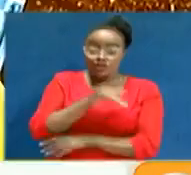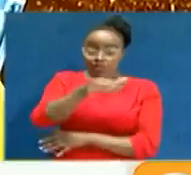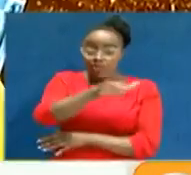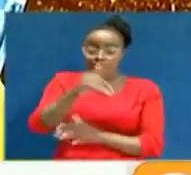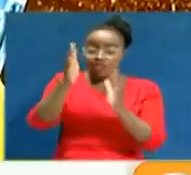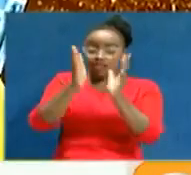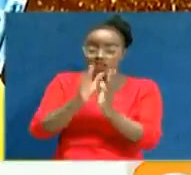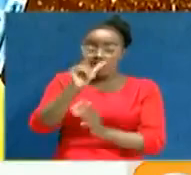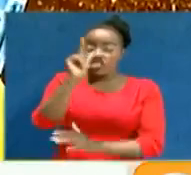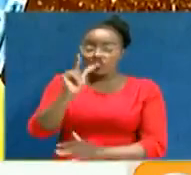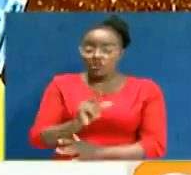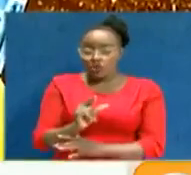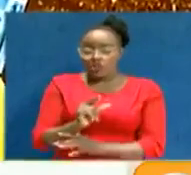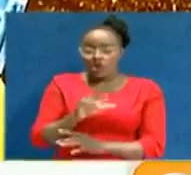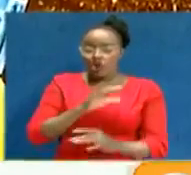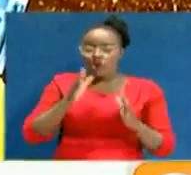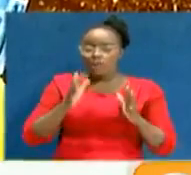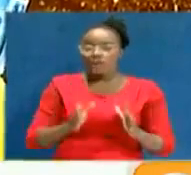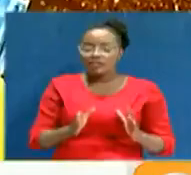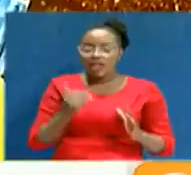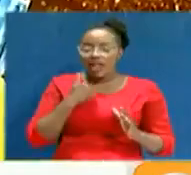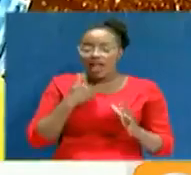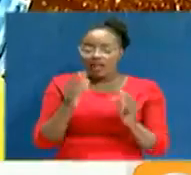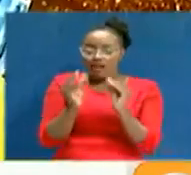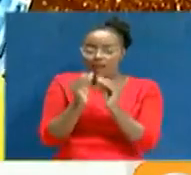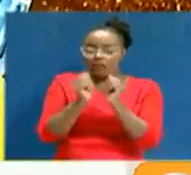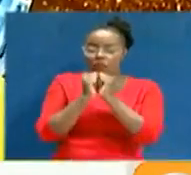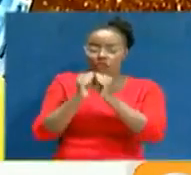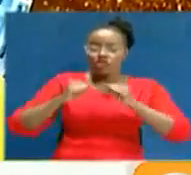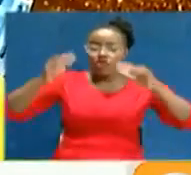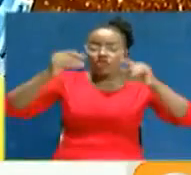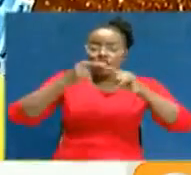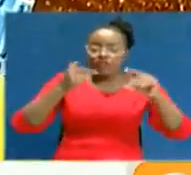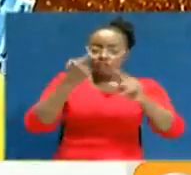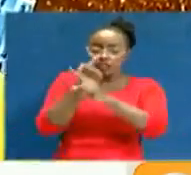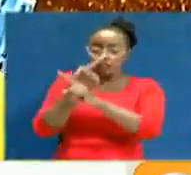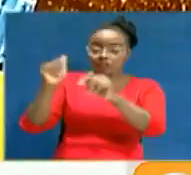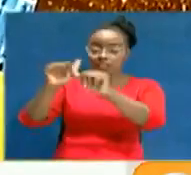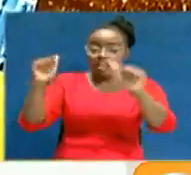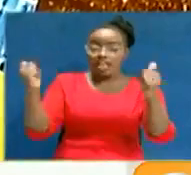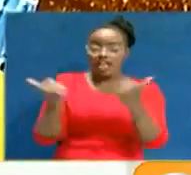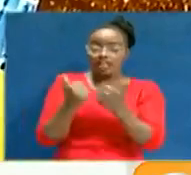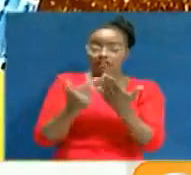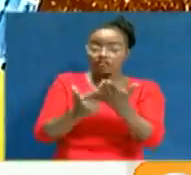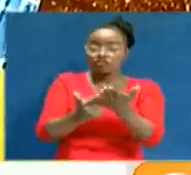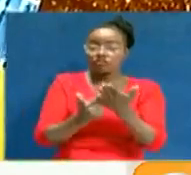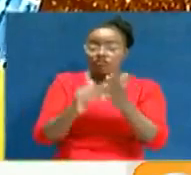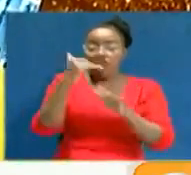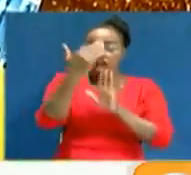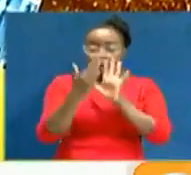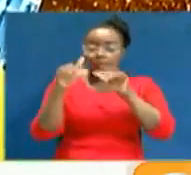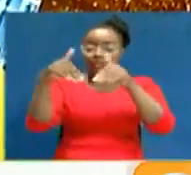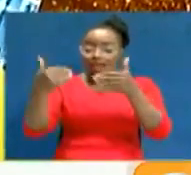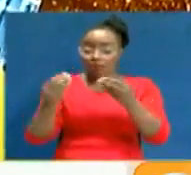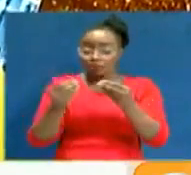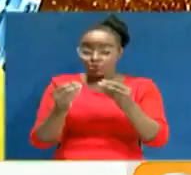Rift Valley Regional Commissioner George Natembeya held a closed-door meeting with officers from multiple agencies to discuss approaches on how